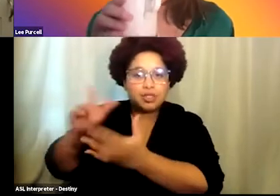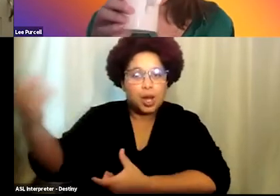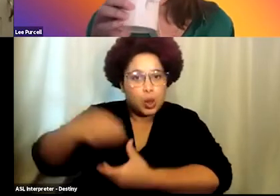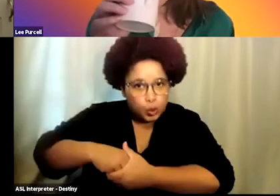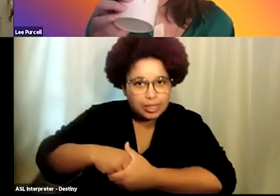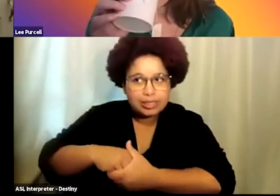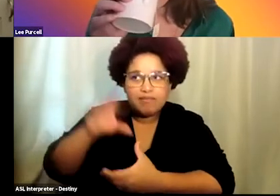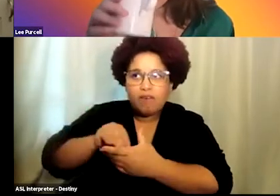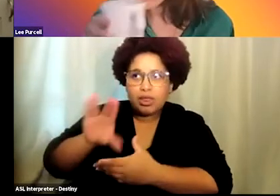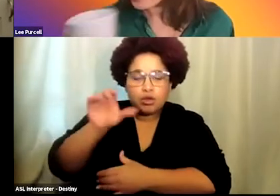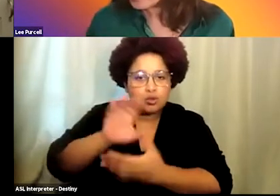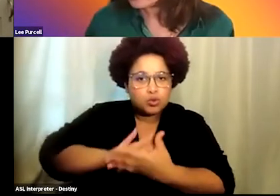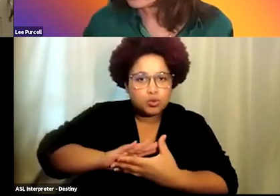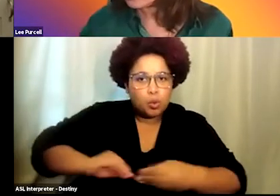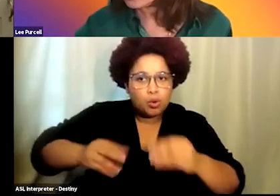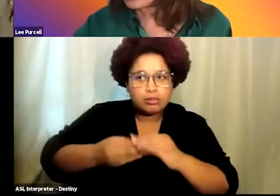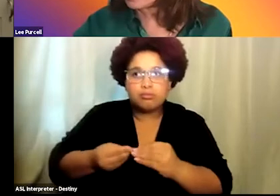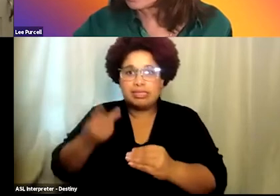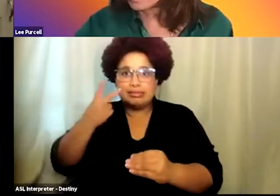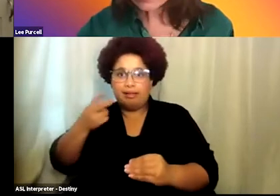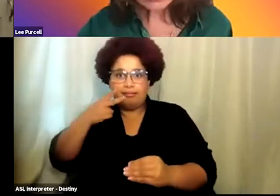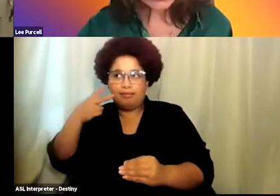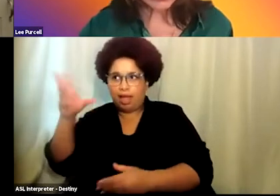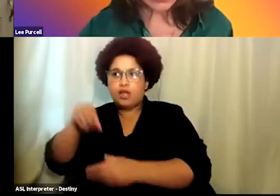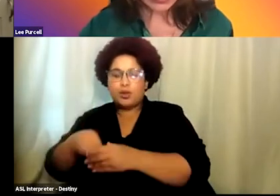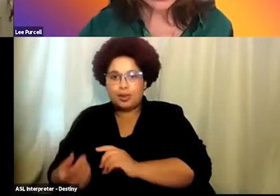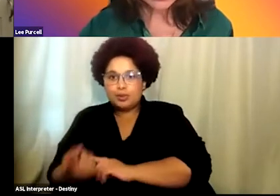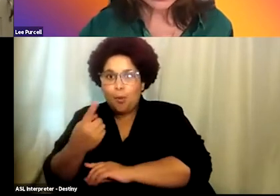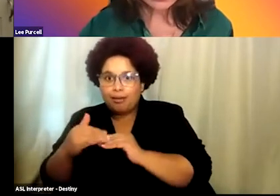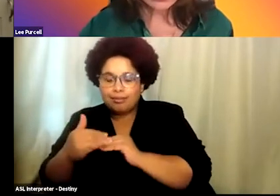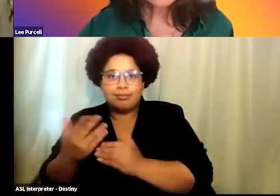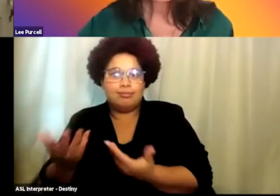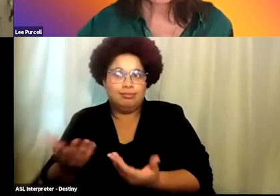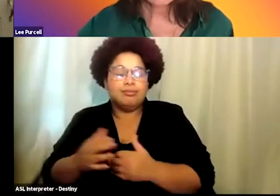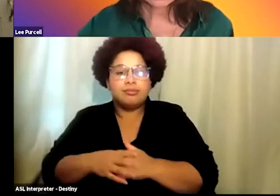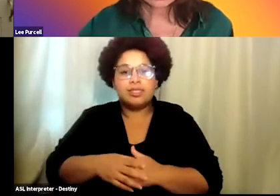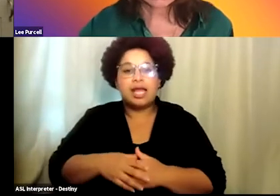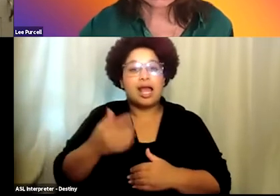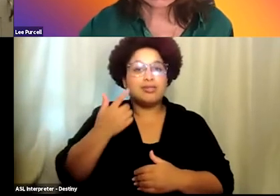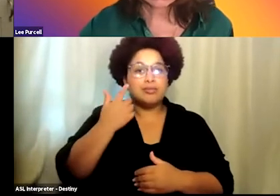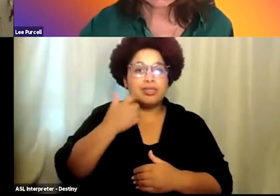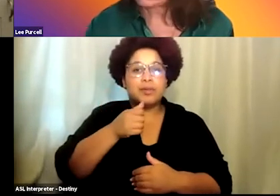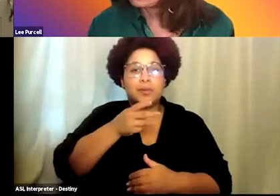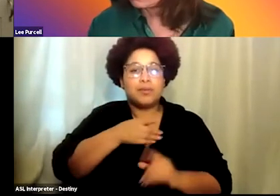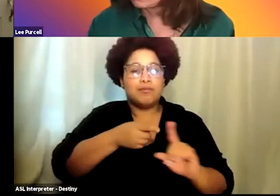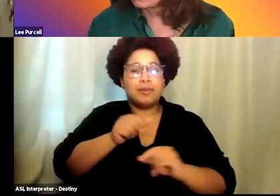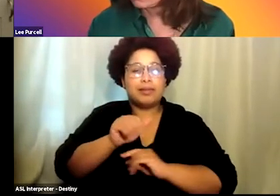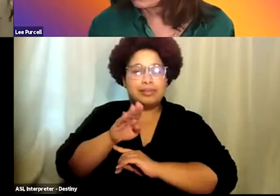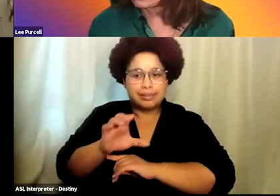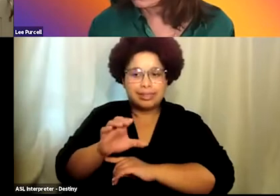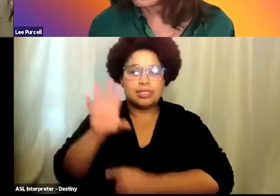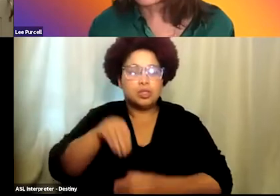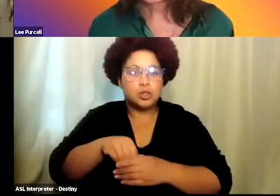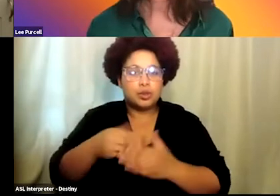their stories. And like that the lady from ABC who's starting the